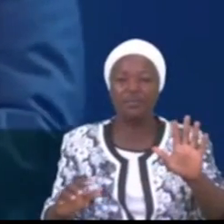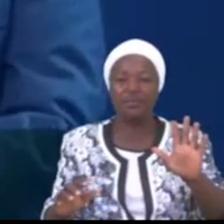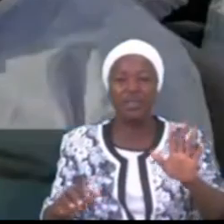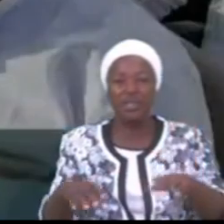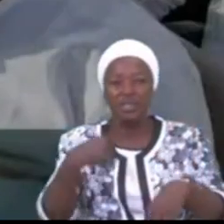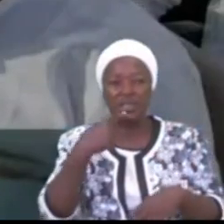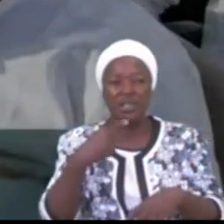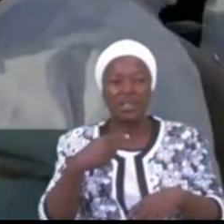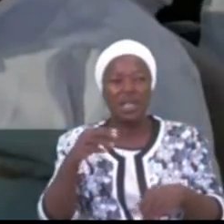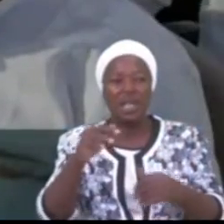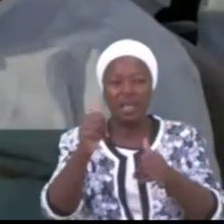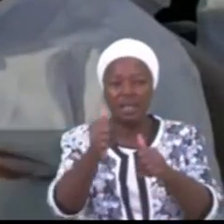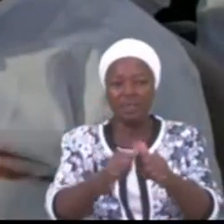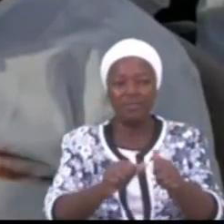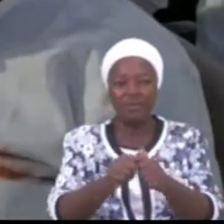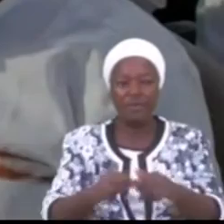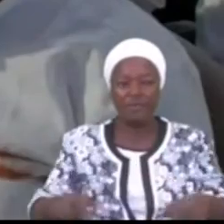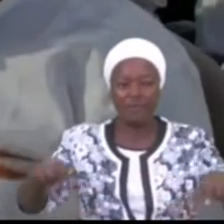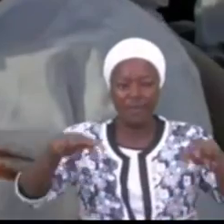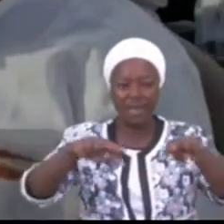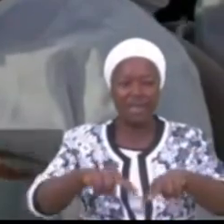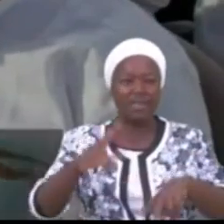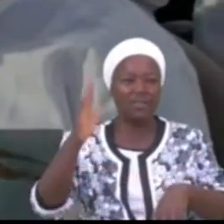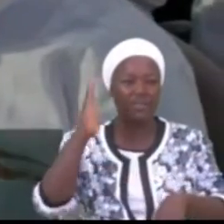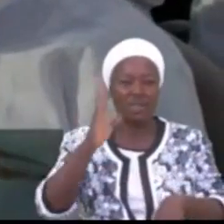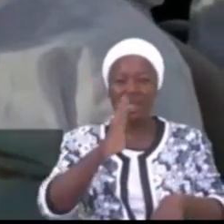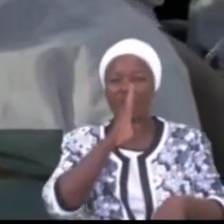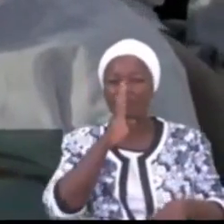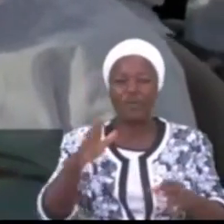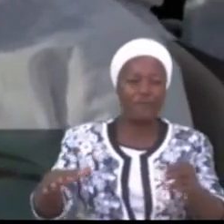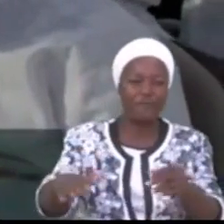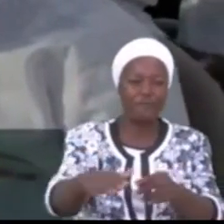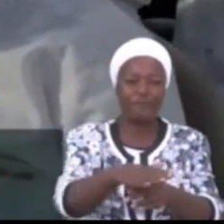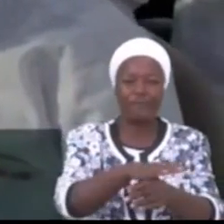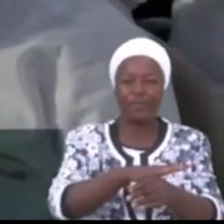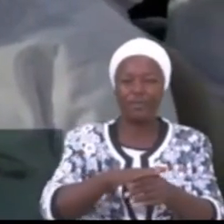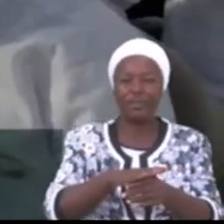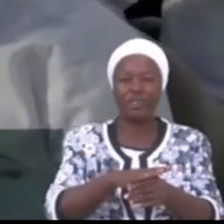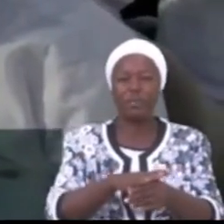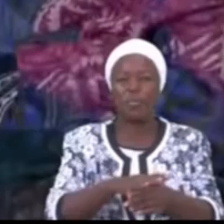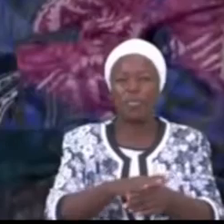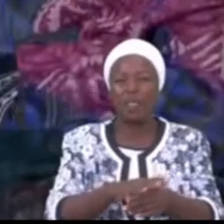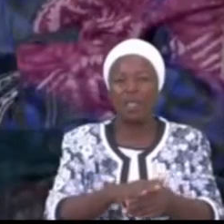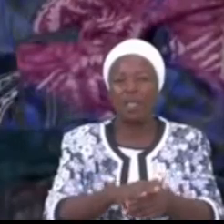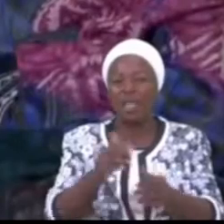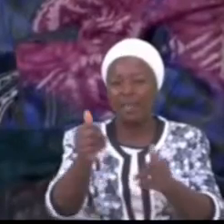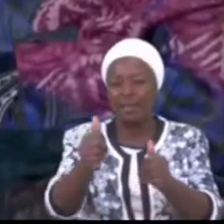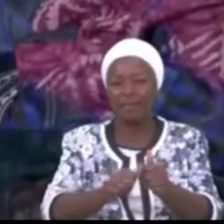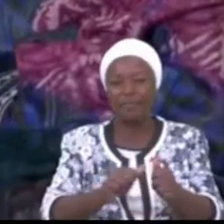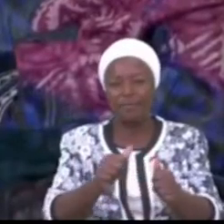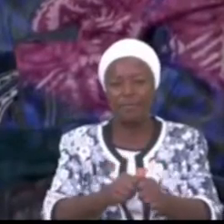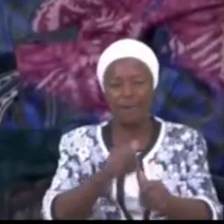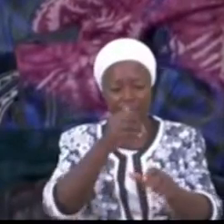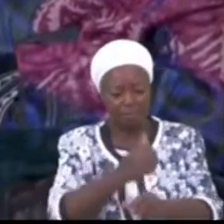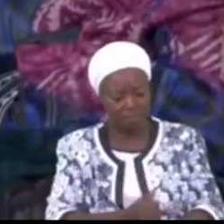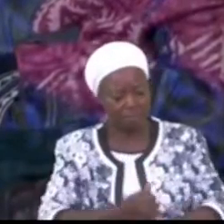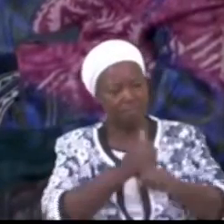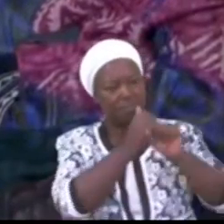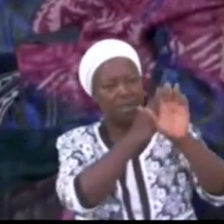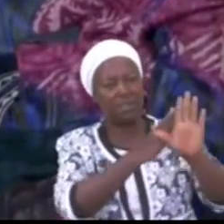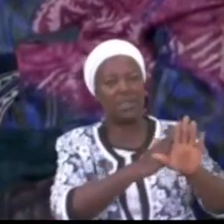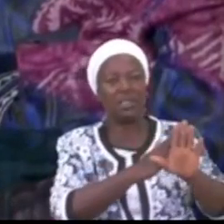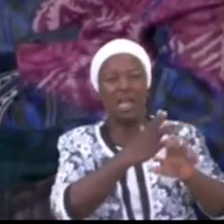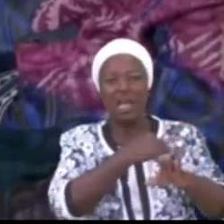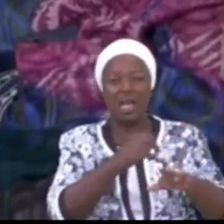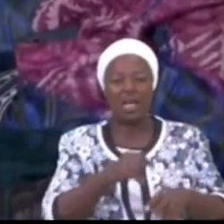verse 5, every valley shall be filled, every mountain and hill shall